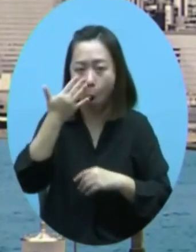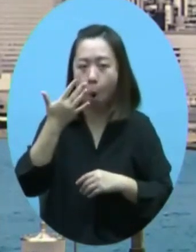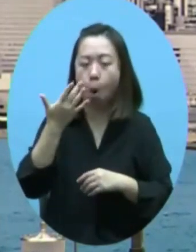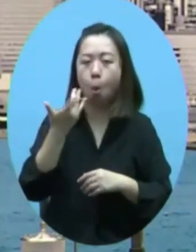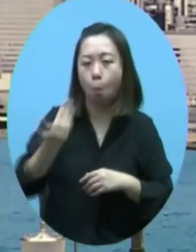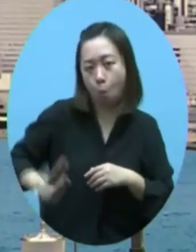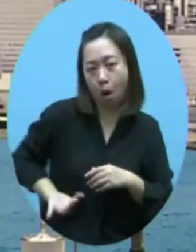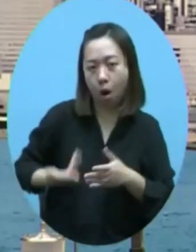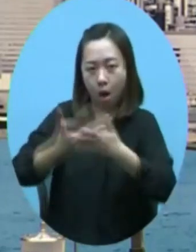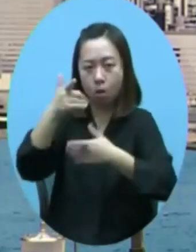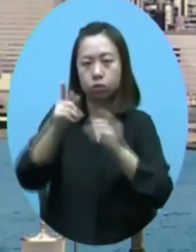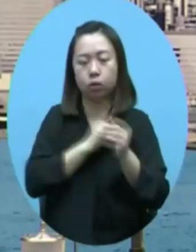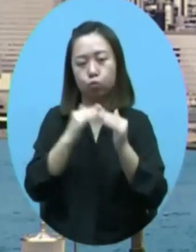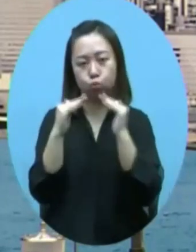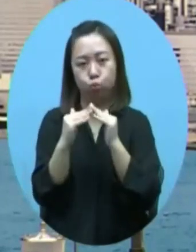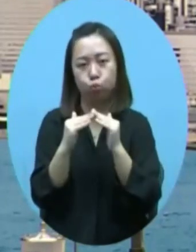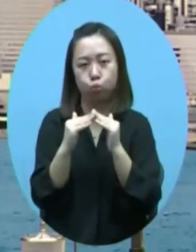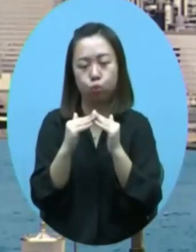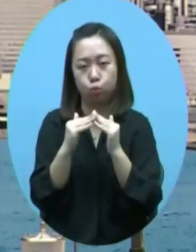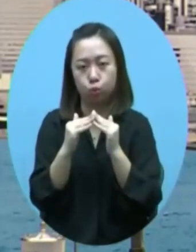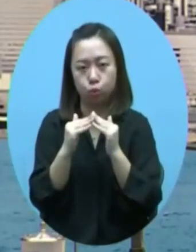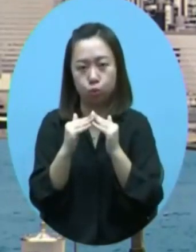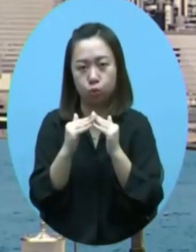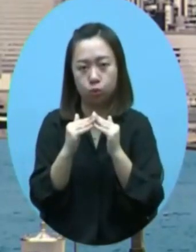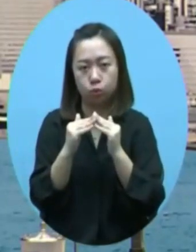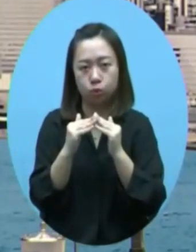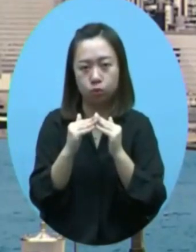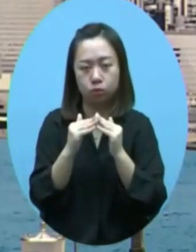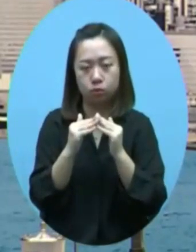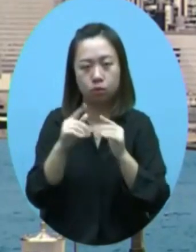Choi Wa House, and that's where this woman lived as well.